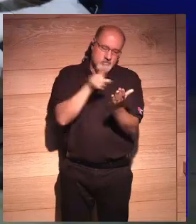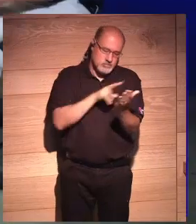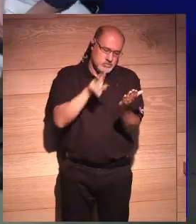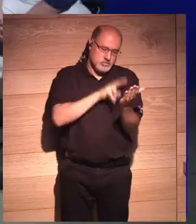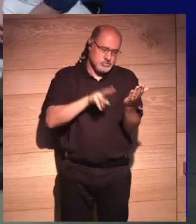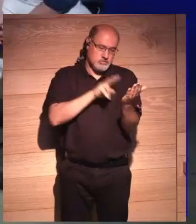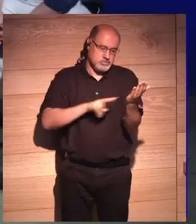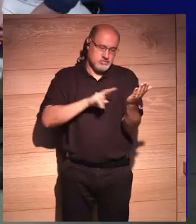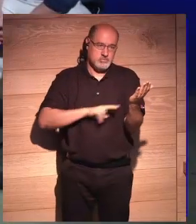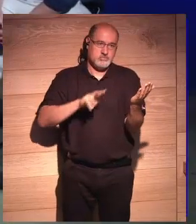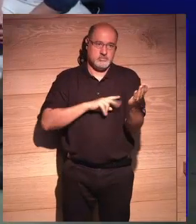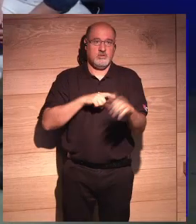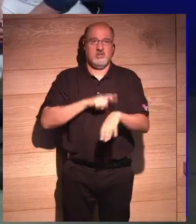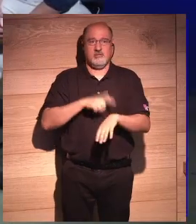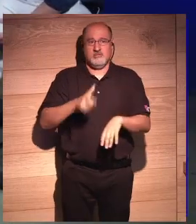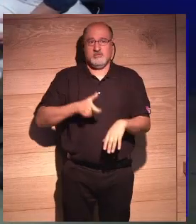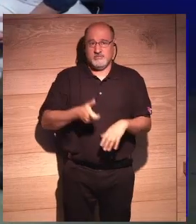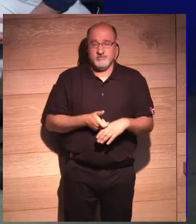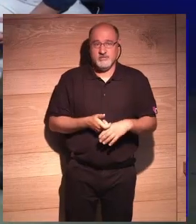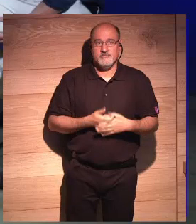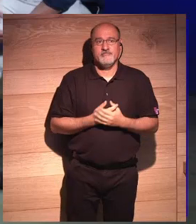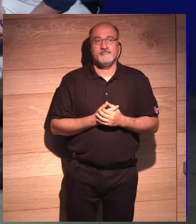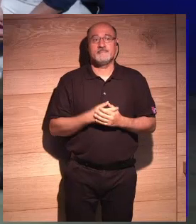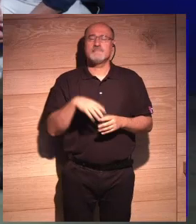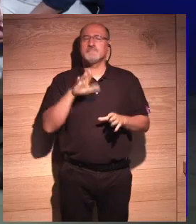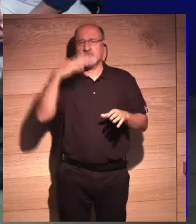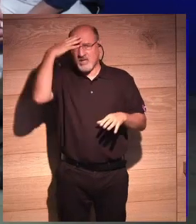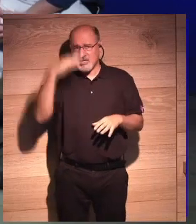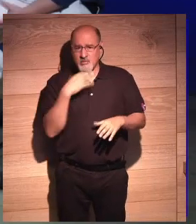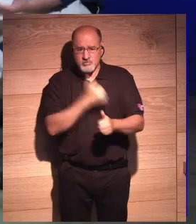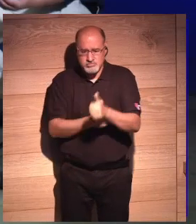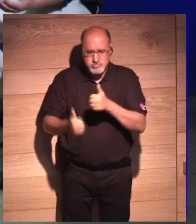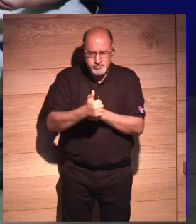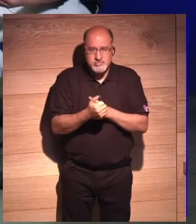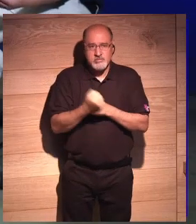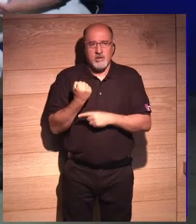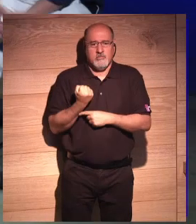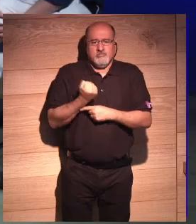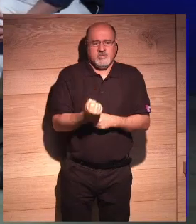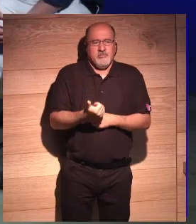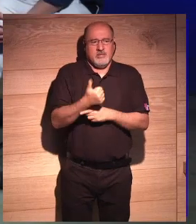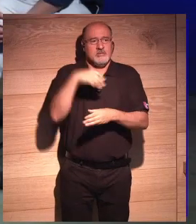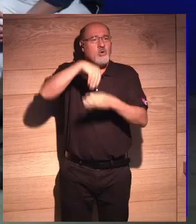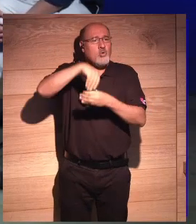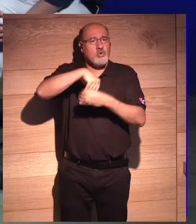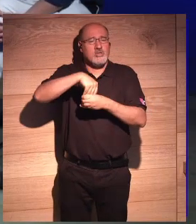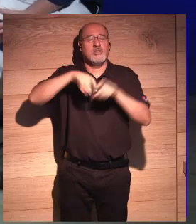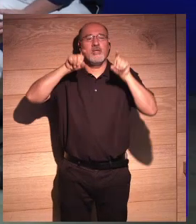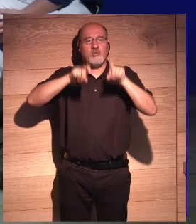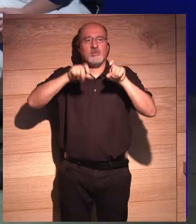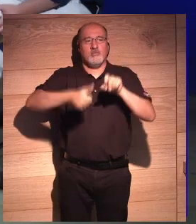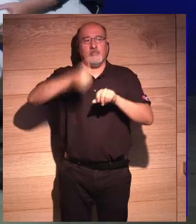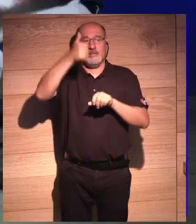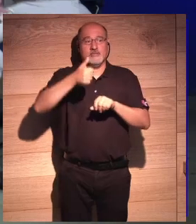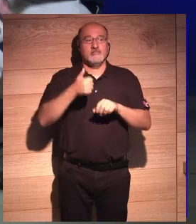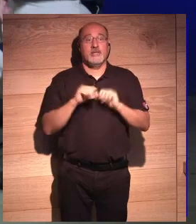that if you put a book and he needs to read that content. So we believe in this, and we would